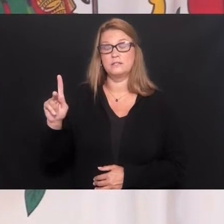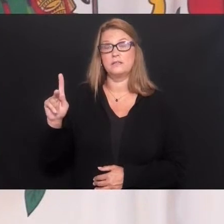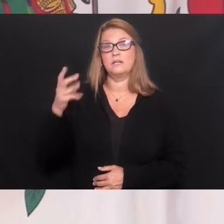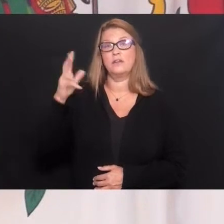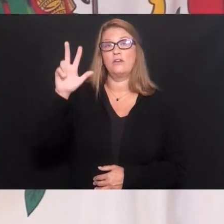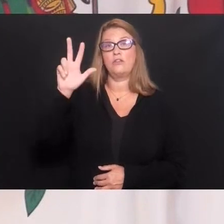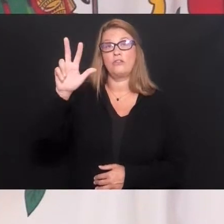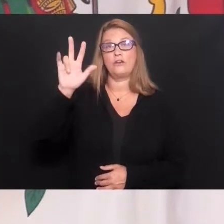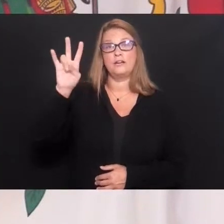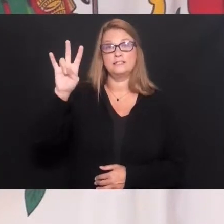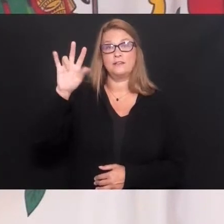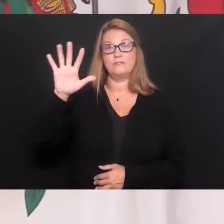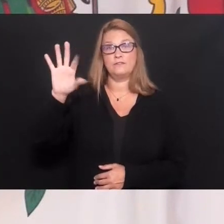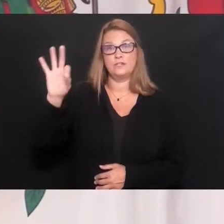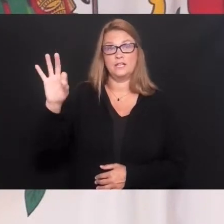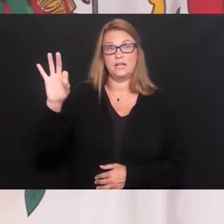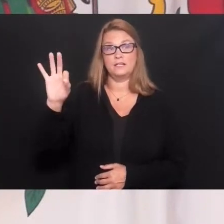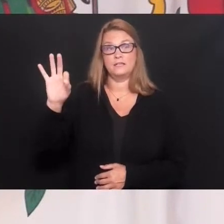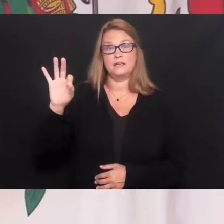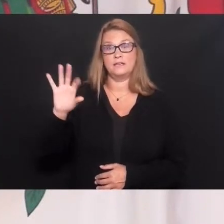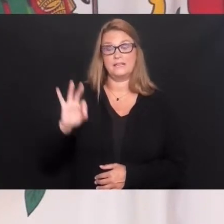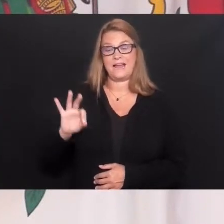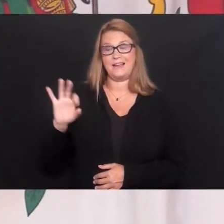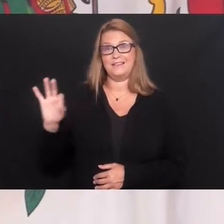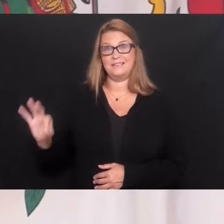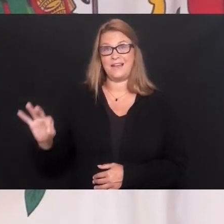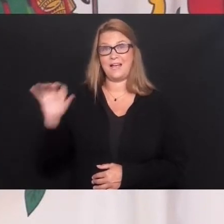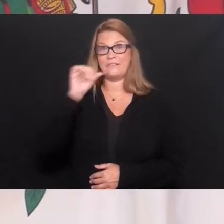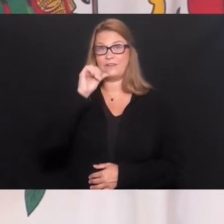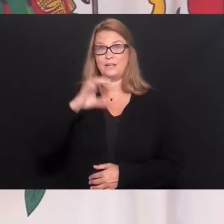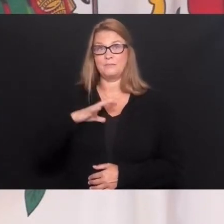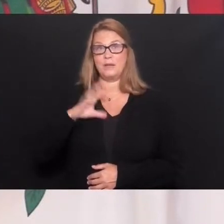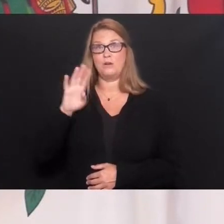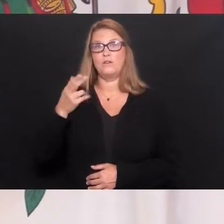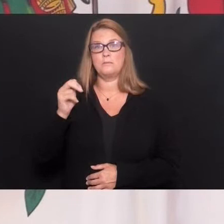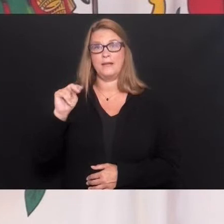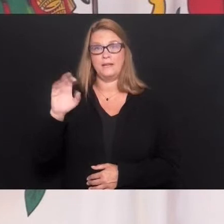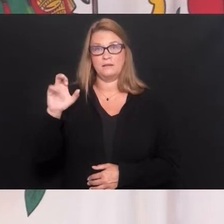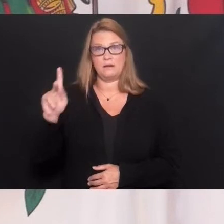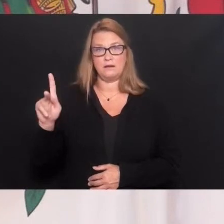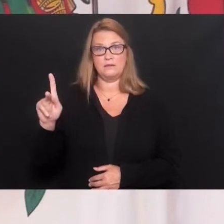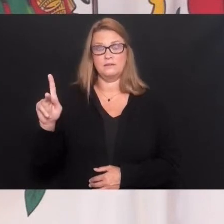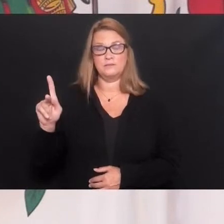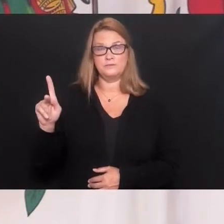The 3,759th death, a 99-year-old female from Hancock County.